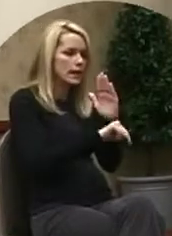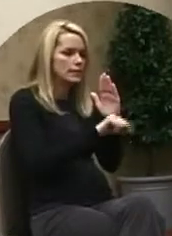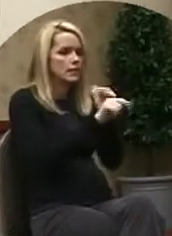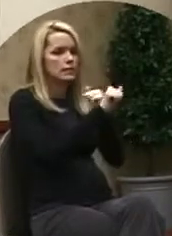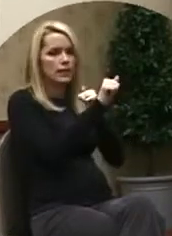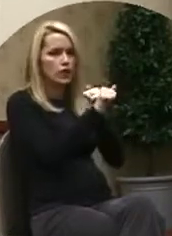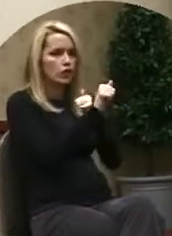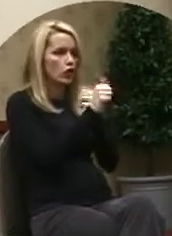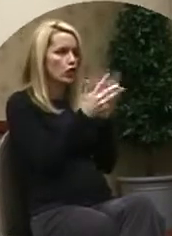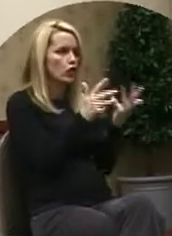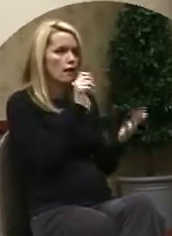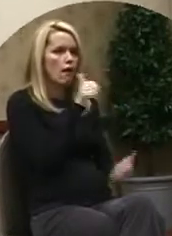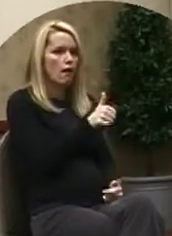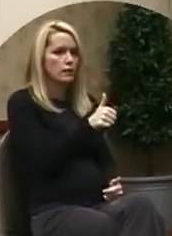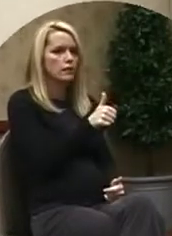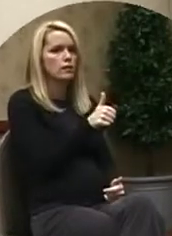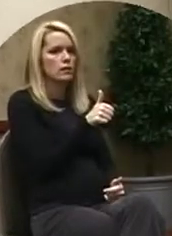danger?